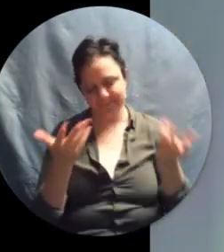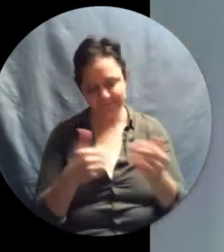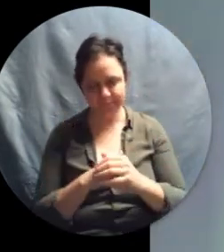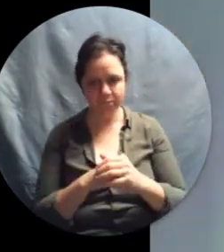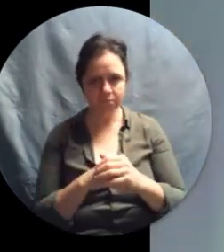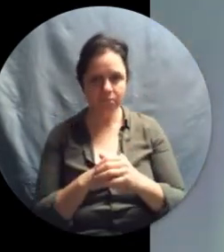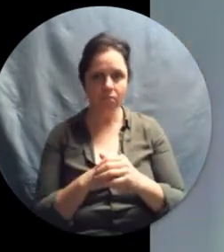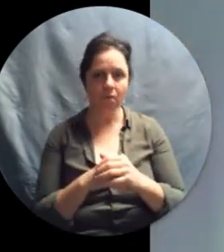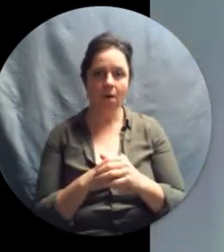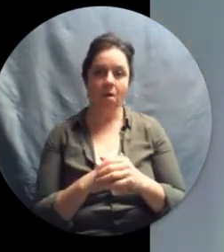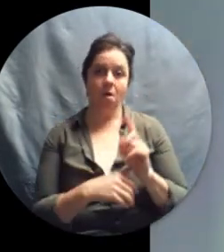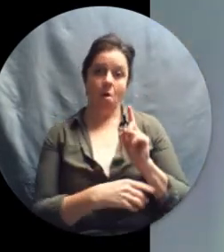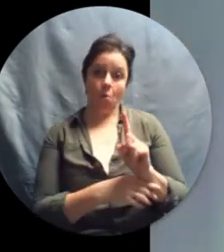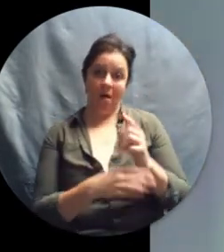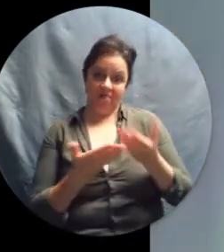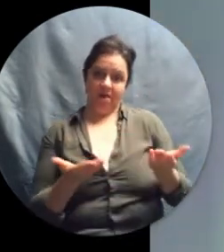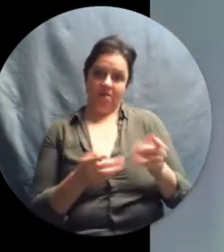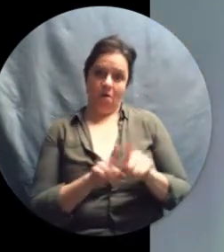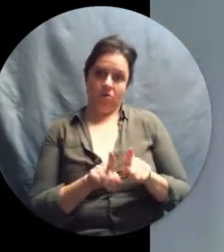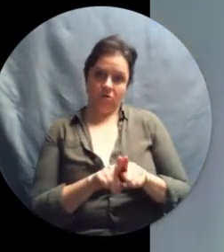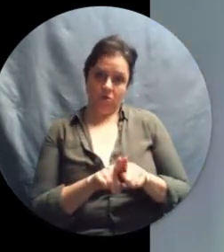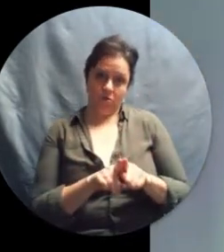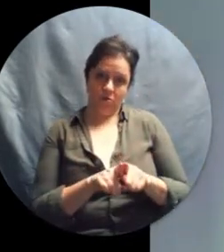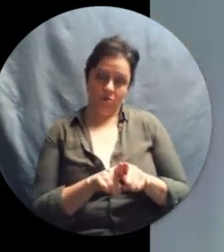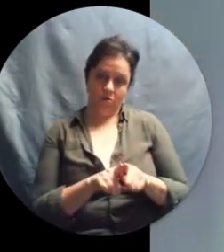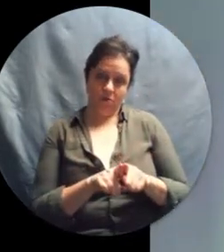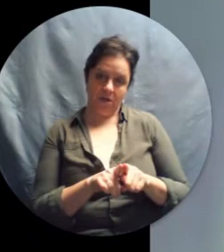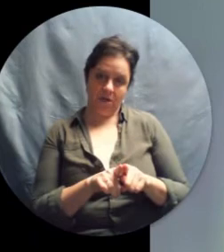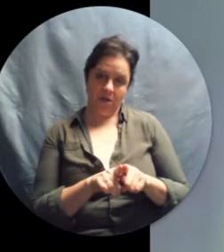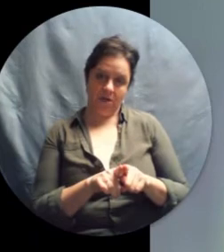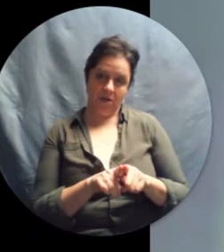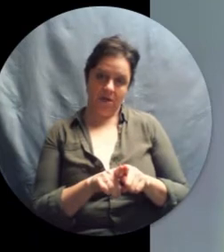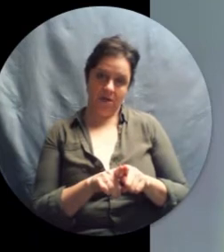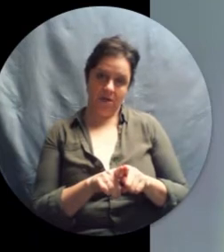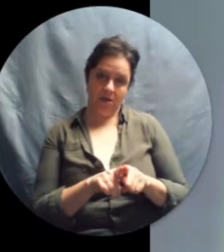that also it would seem as